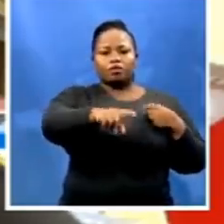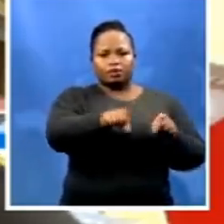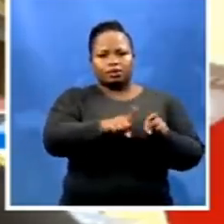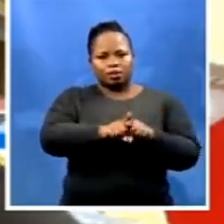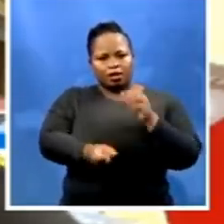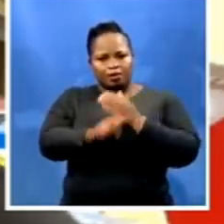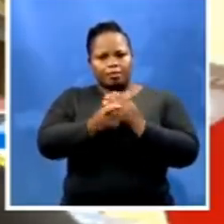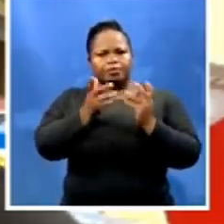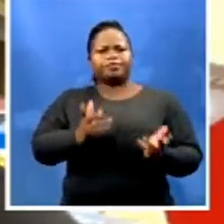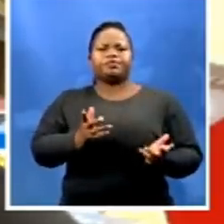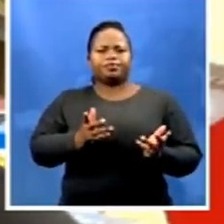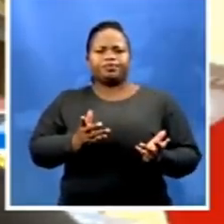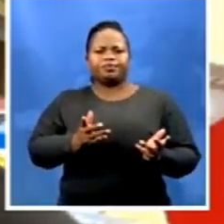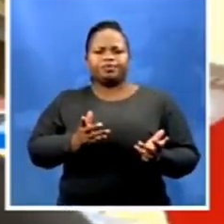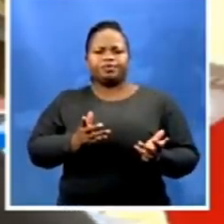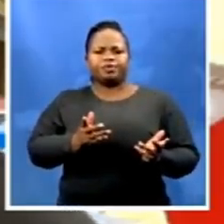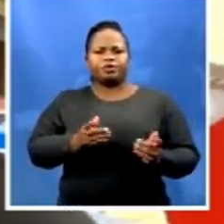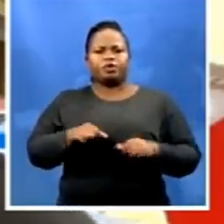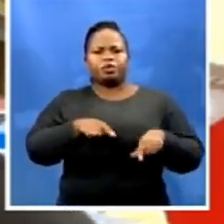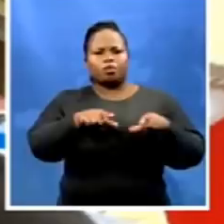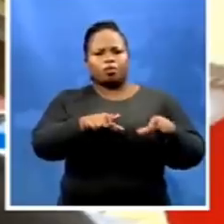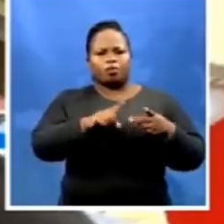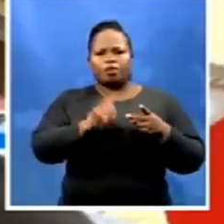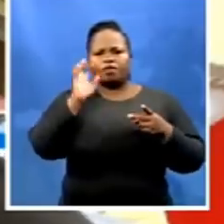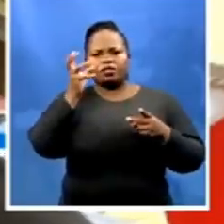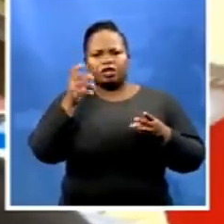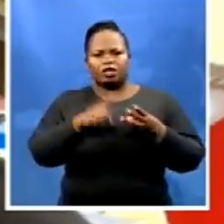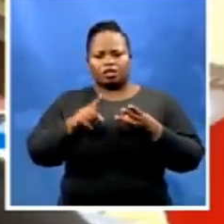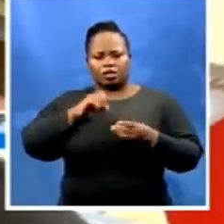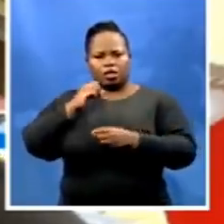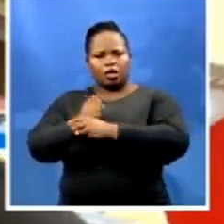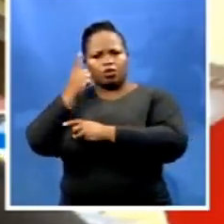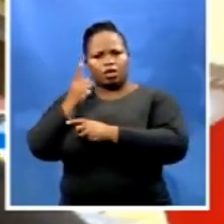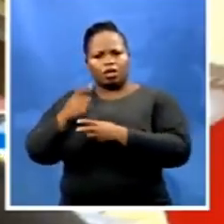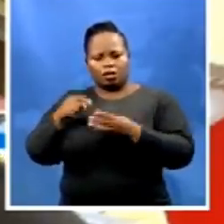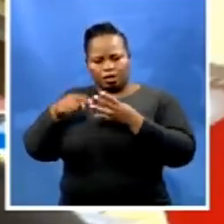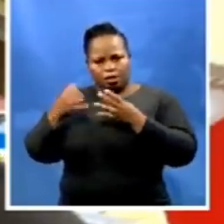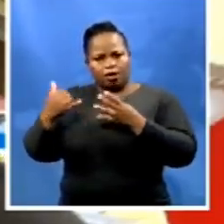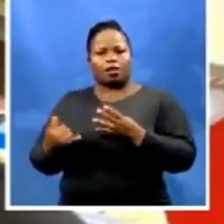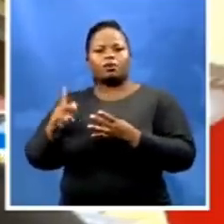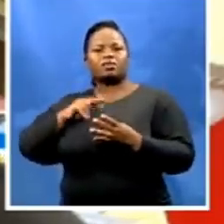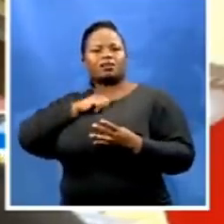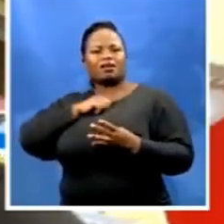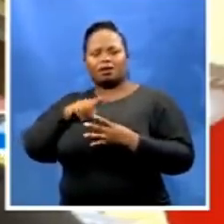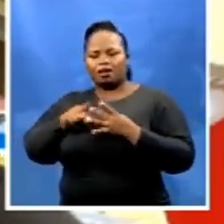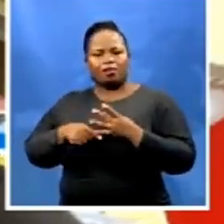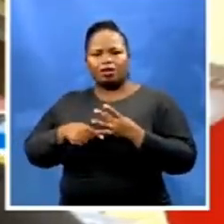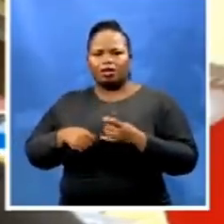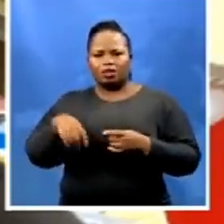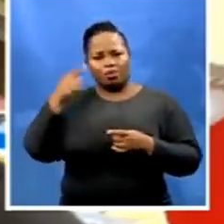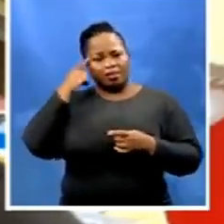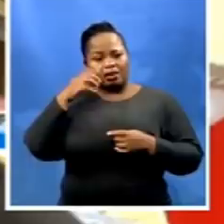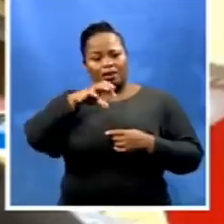in Limpopo and Free State as well as in Gauteng. But we are really helpless without the active involvement of our